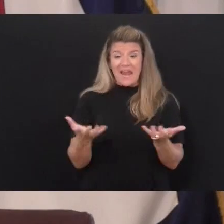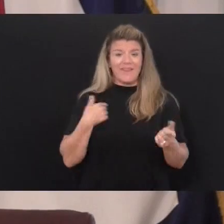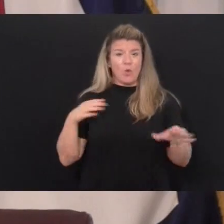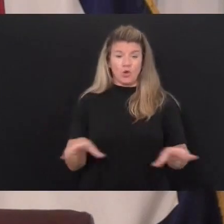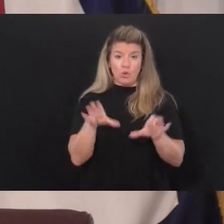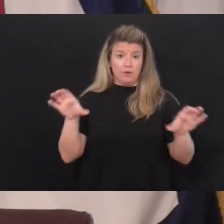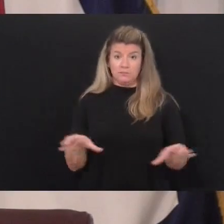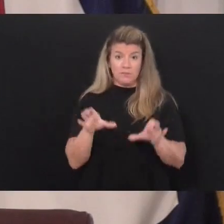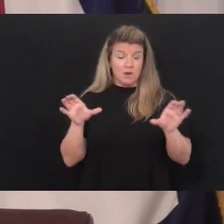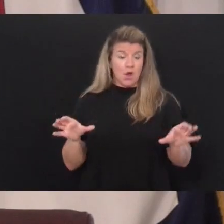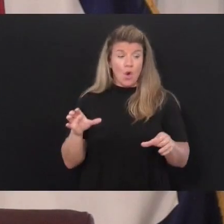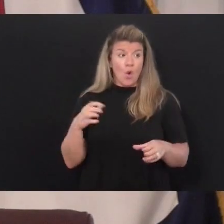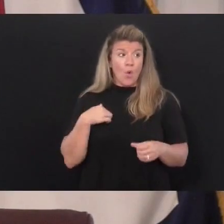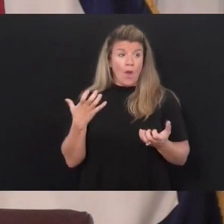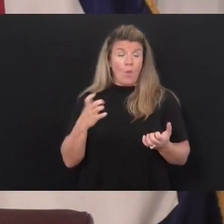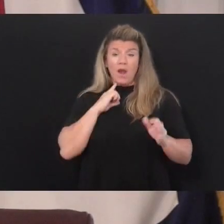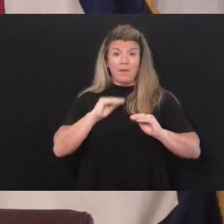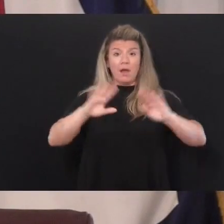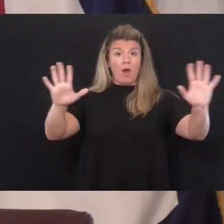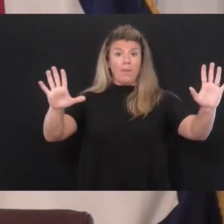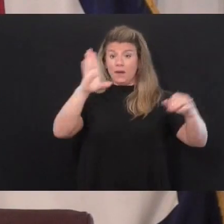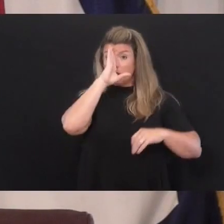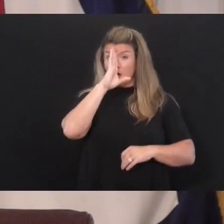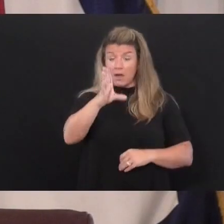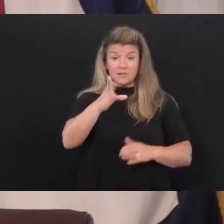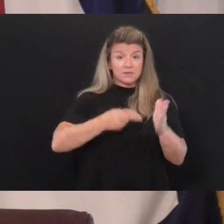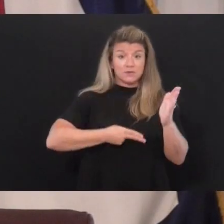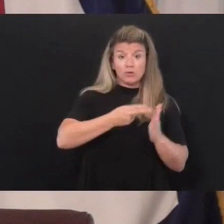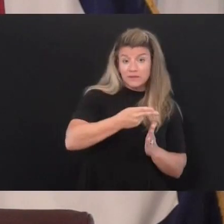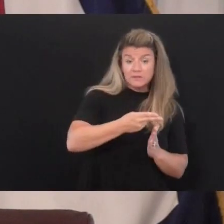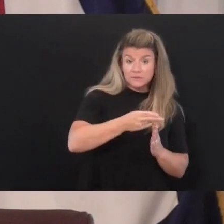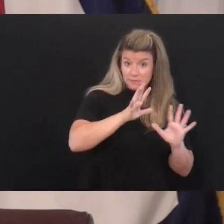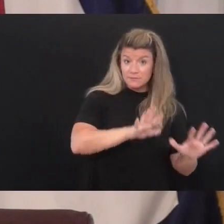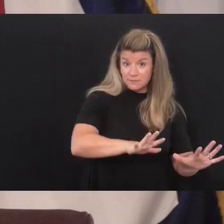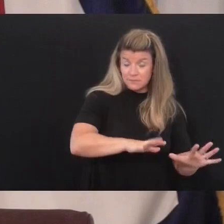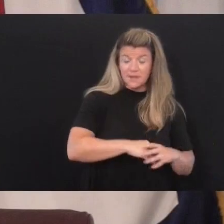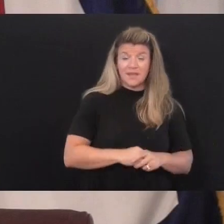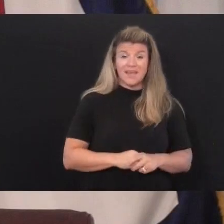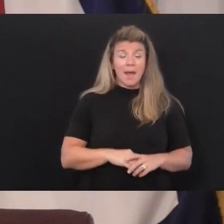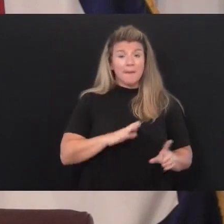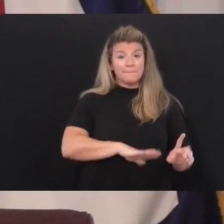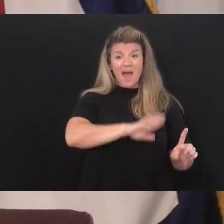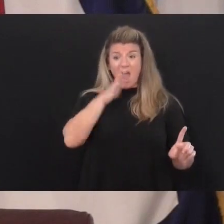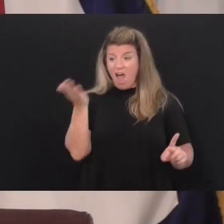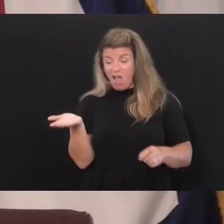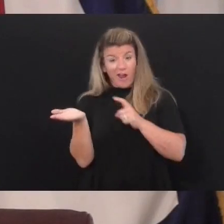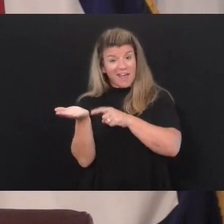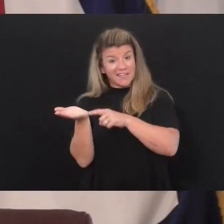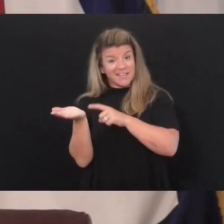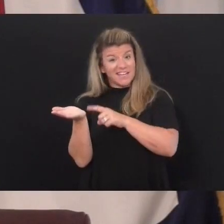with this pandemic. We welcome her with her broad experience and